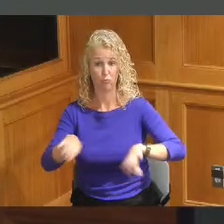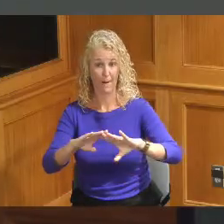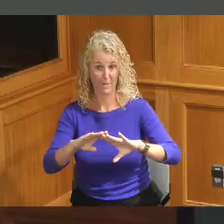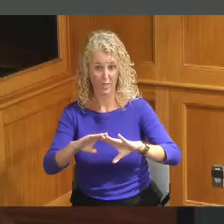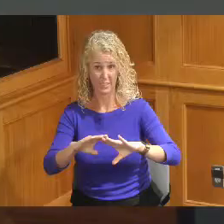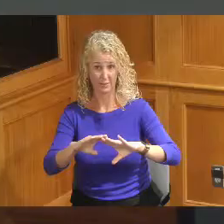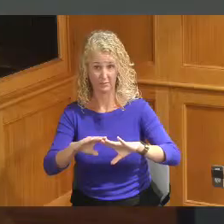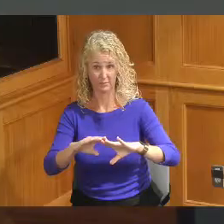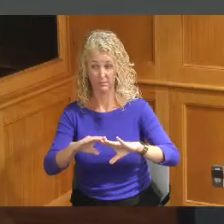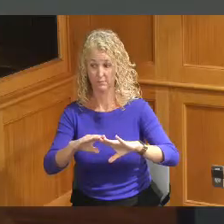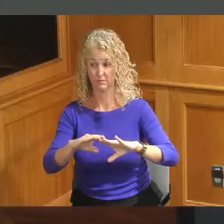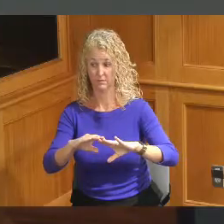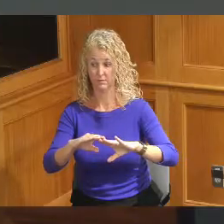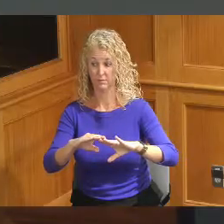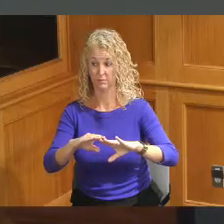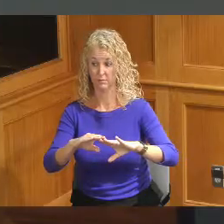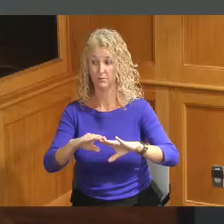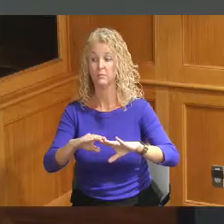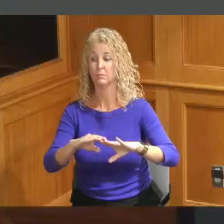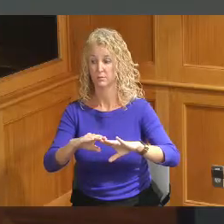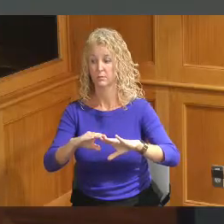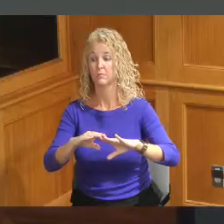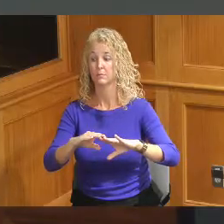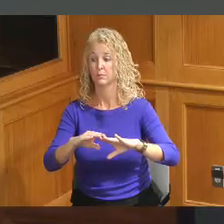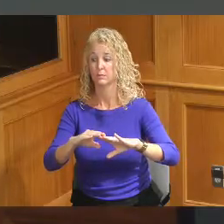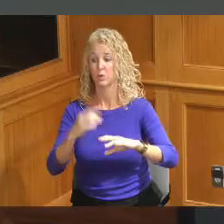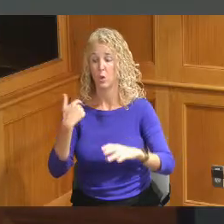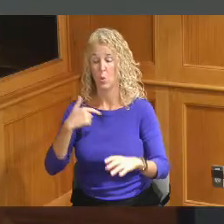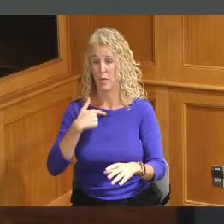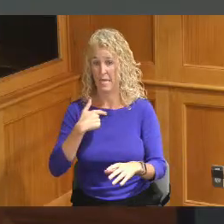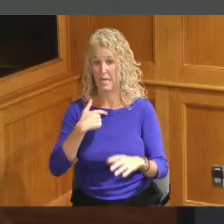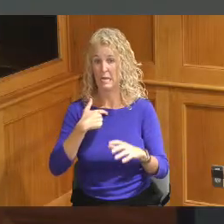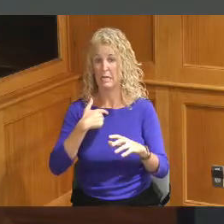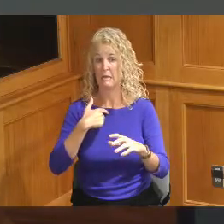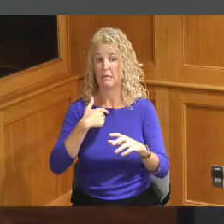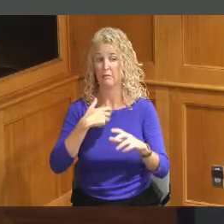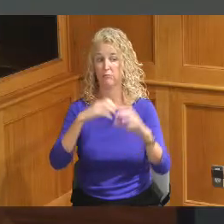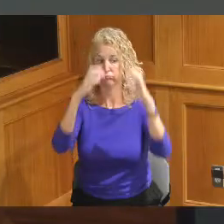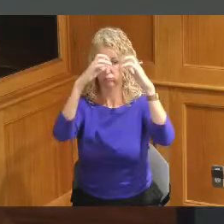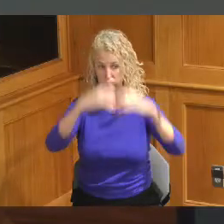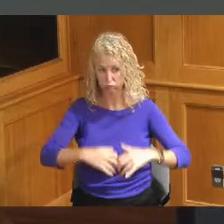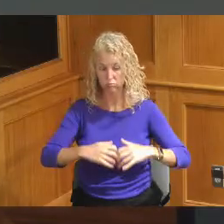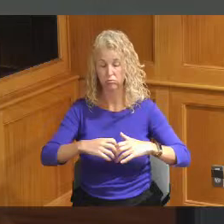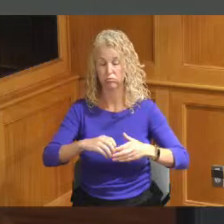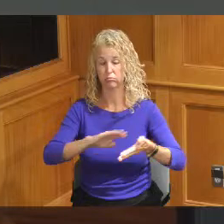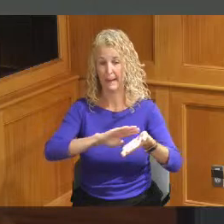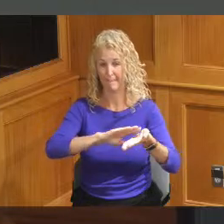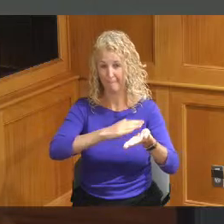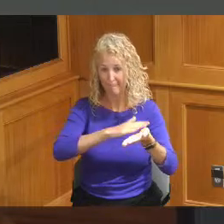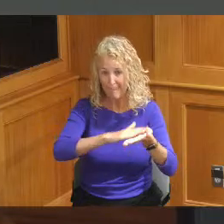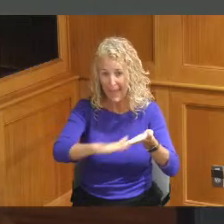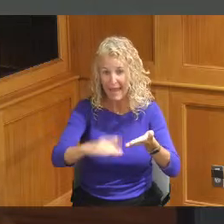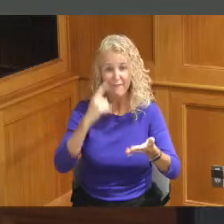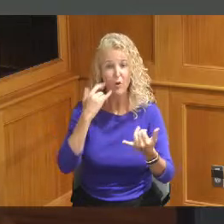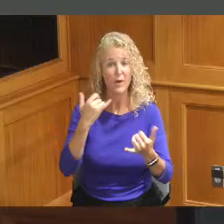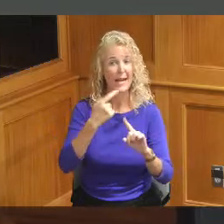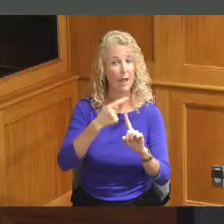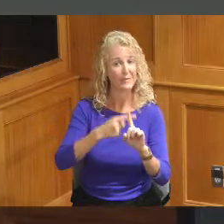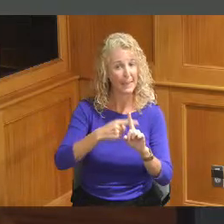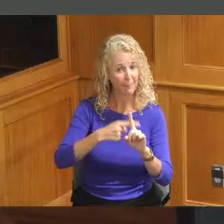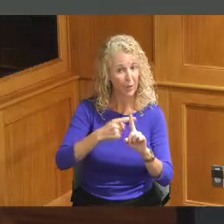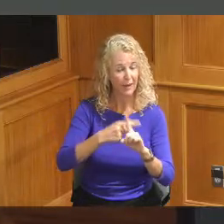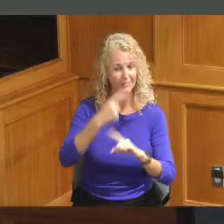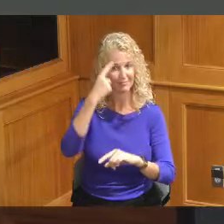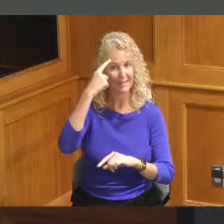the board is aware, we have striped it and we have paved it with recycled asphalt for a temporary parking lot. I believe